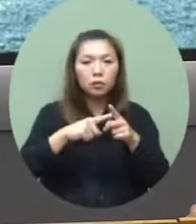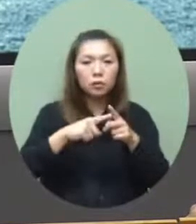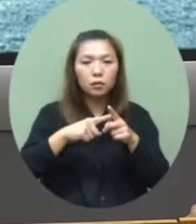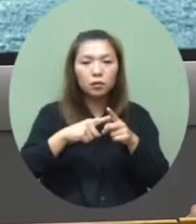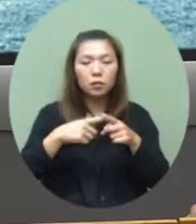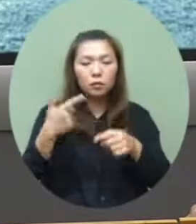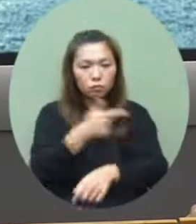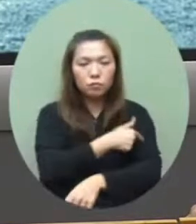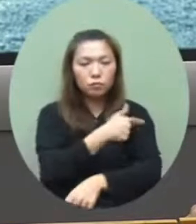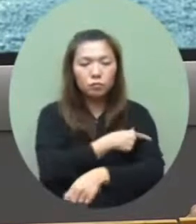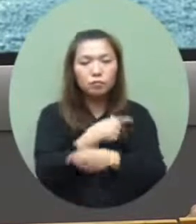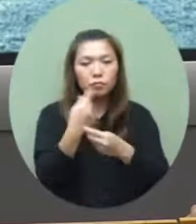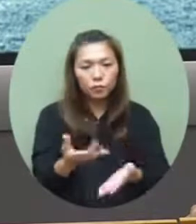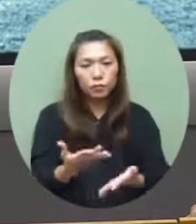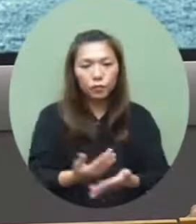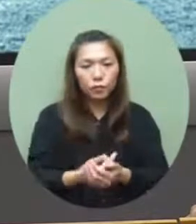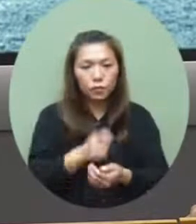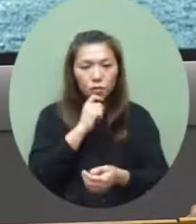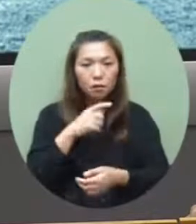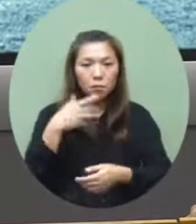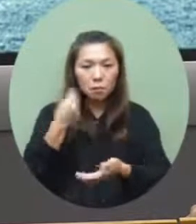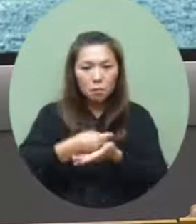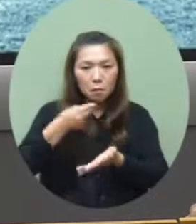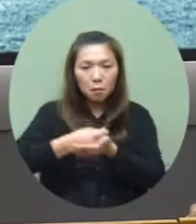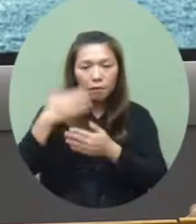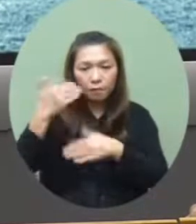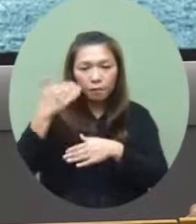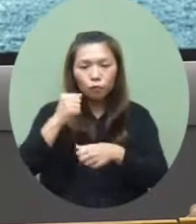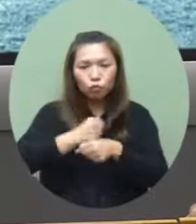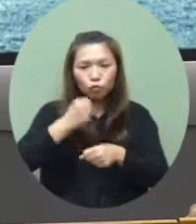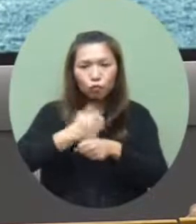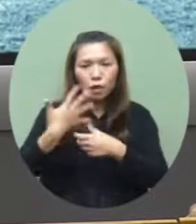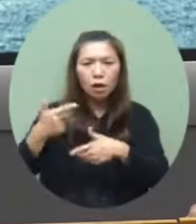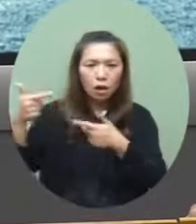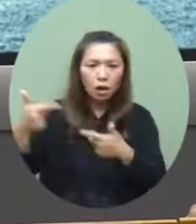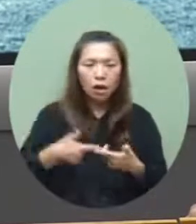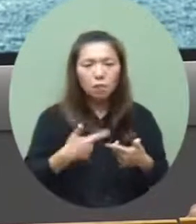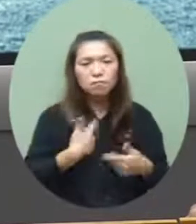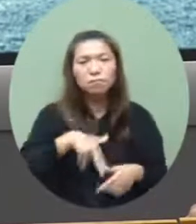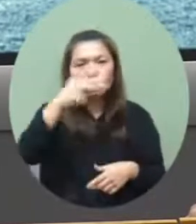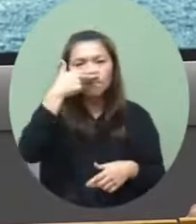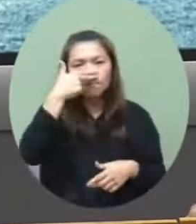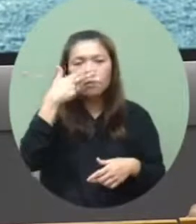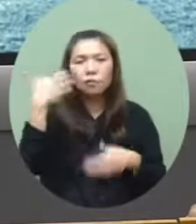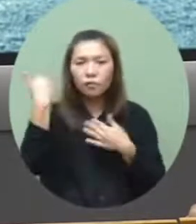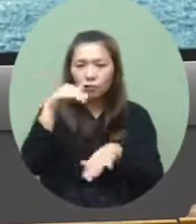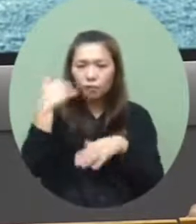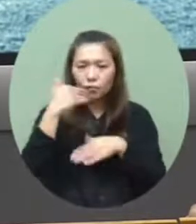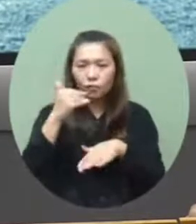vaccines for the patients. The procurement work is at hand,